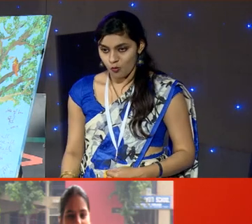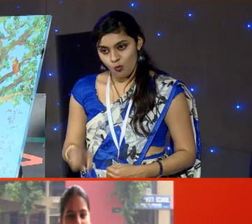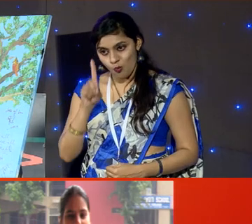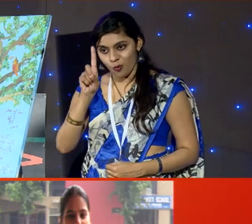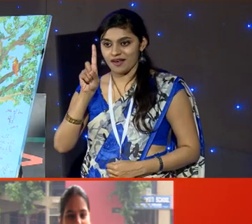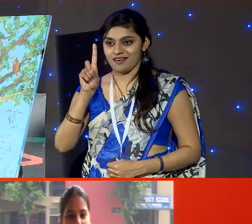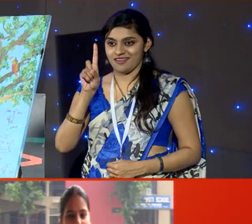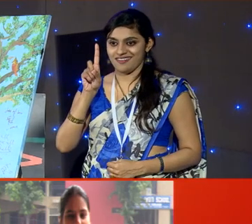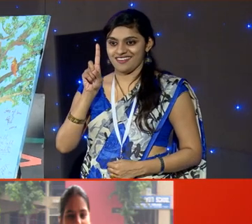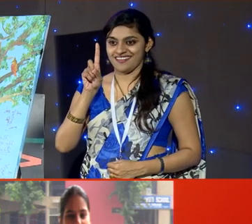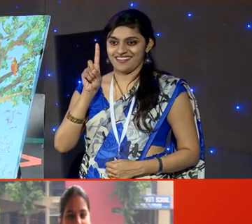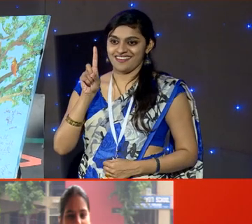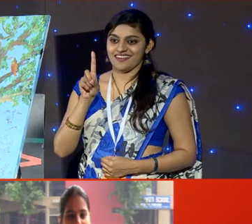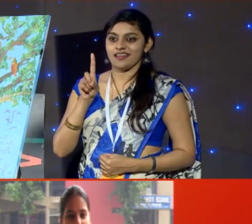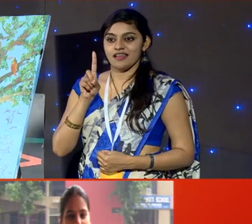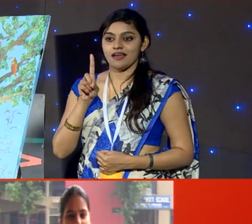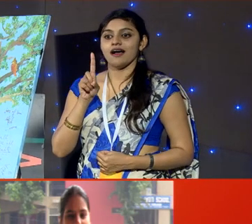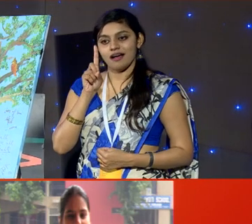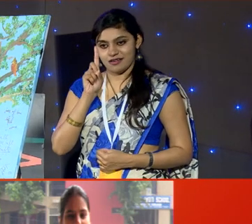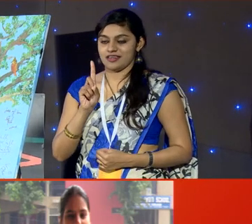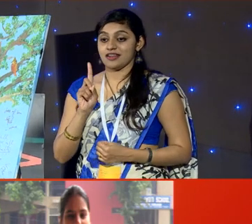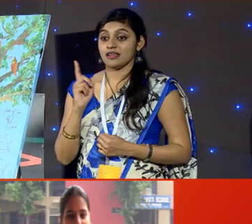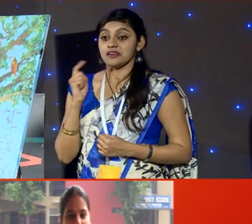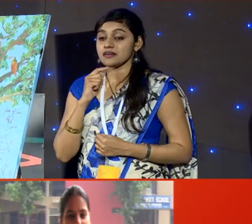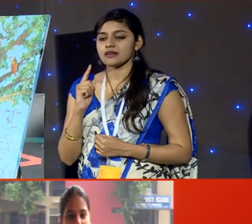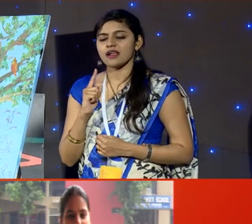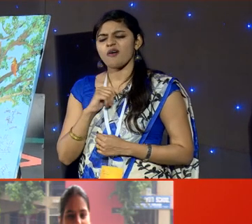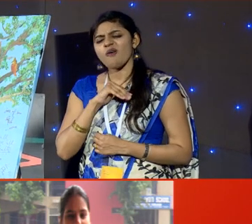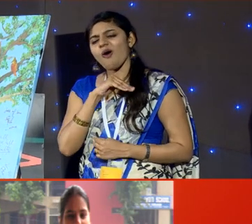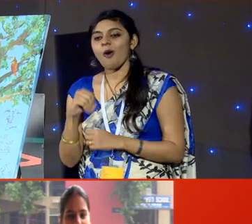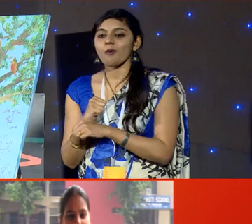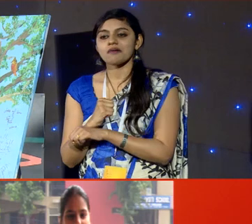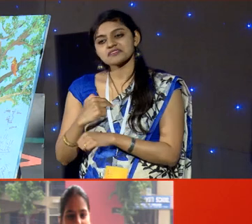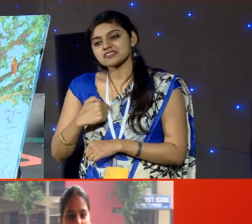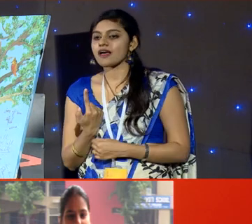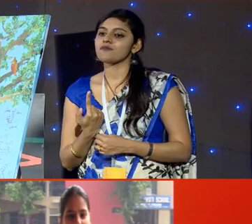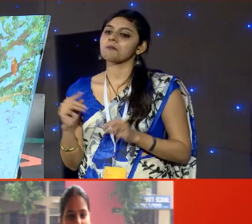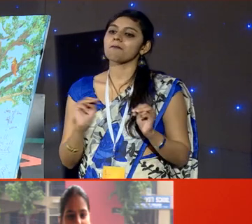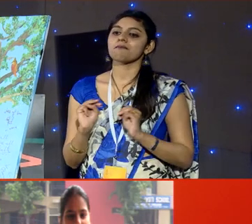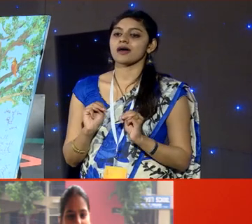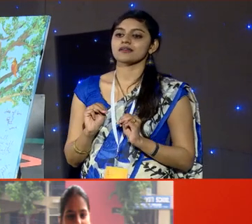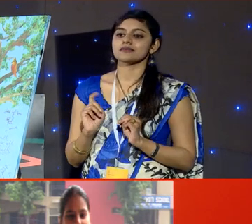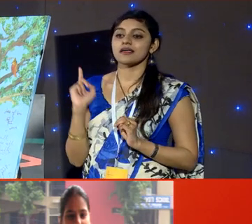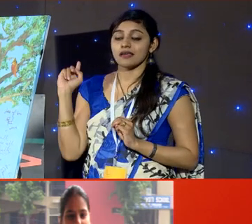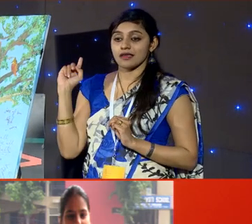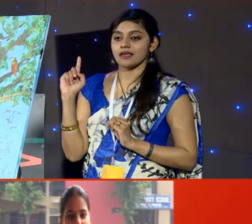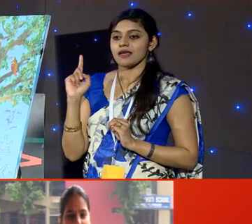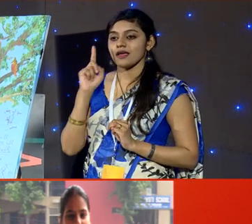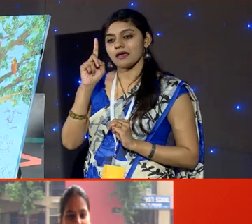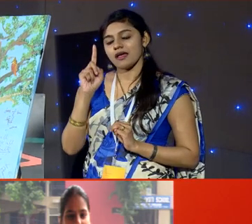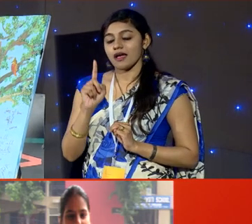everything. Here he is working on computer. Recently he went to Indonesia and won